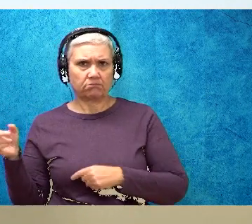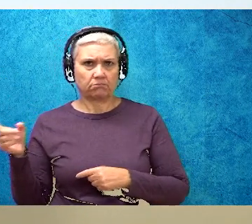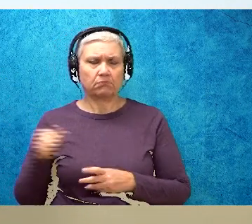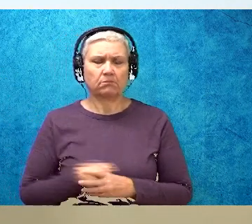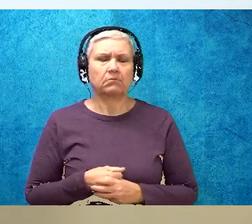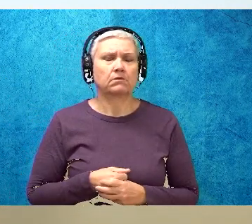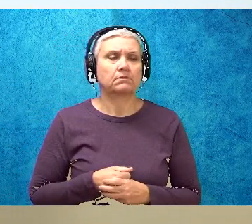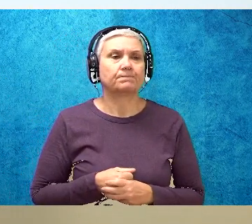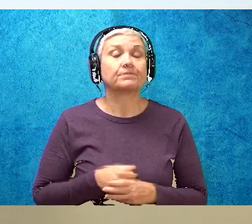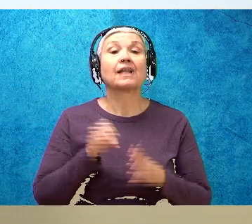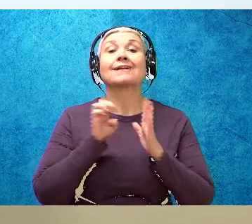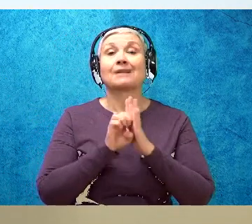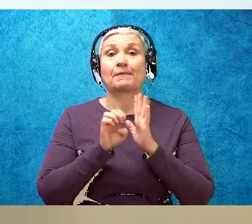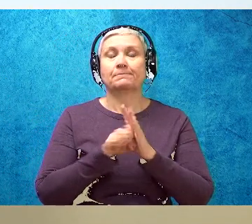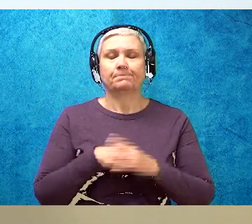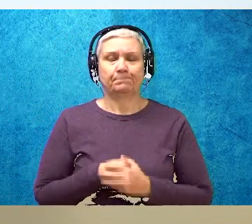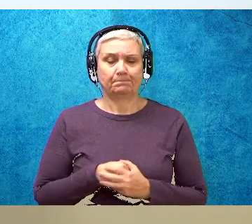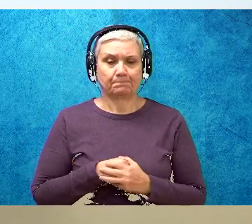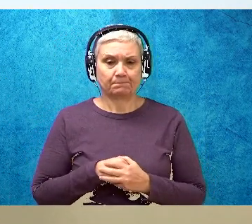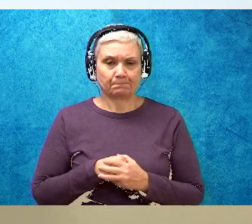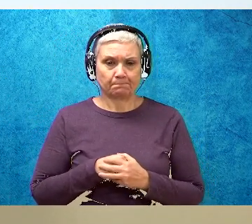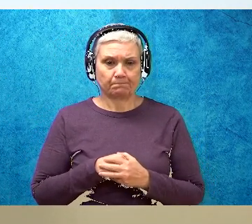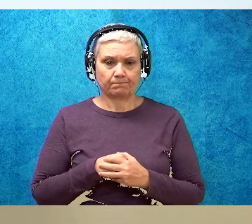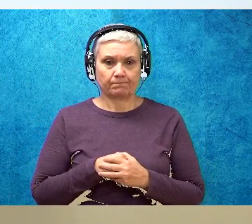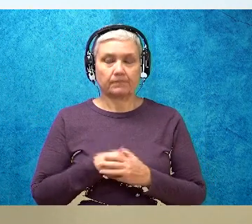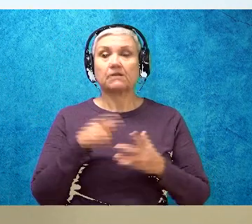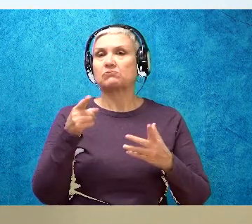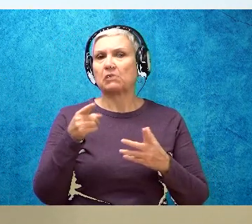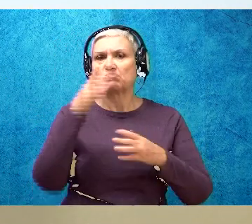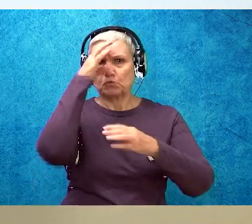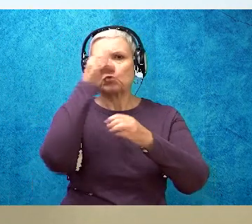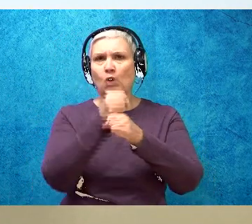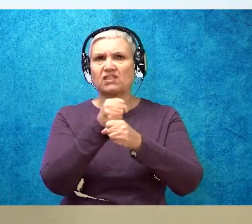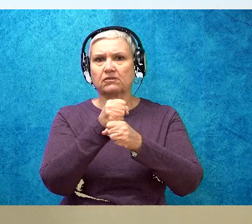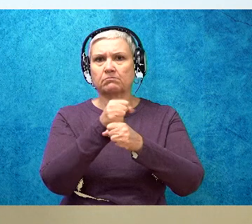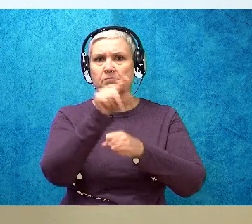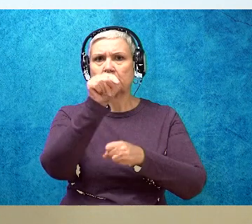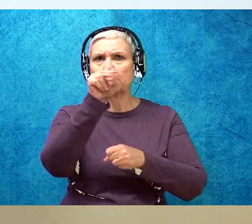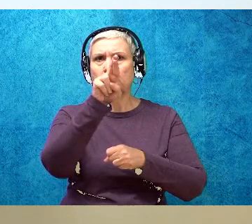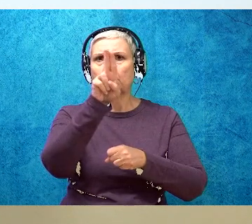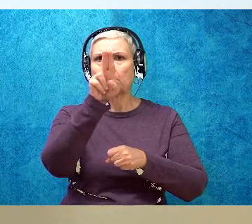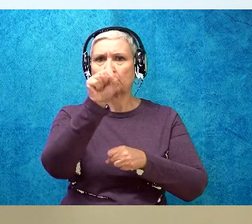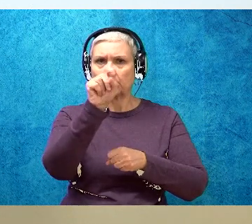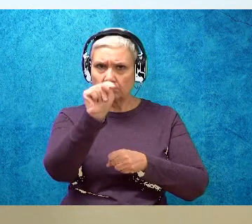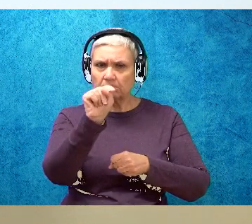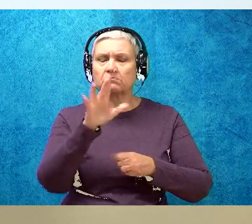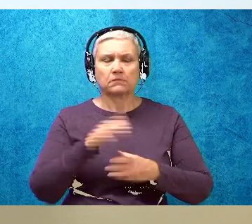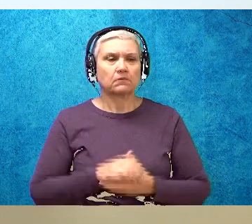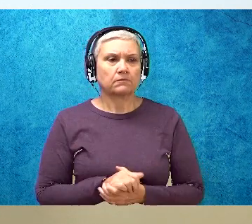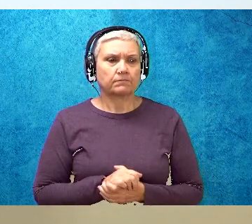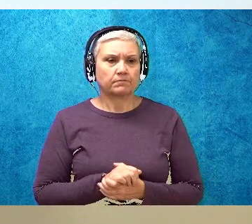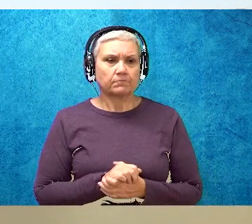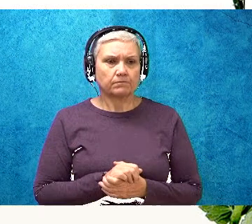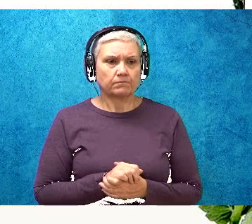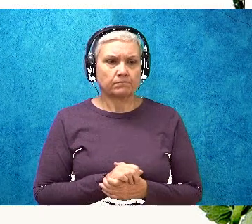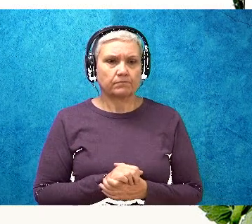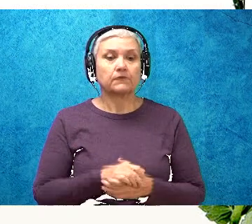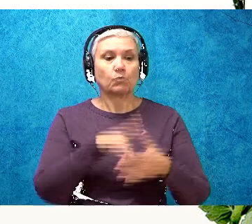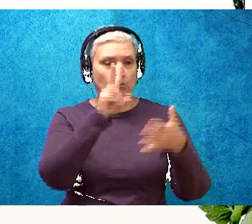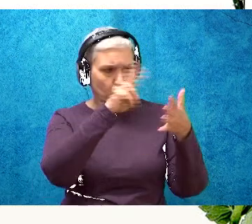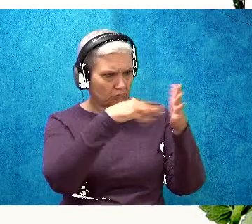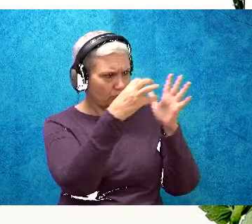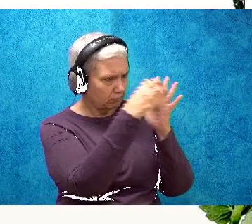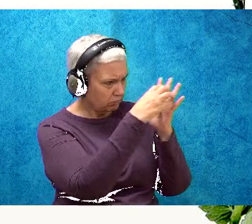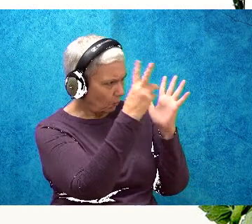So, example, if we were going to do trust, the first thing, of course, that we do is read the